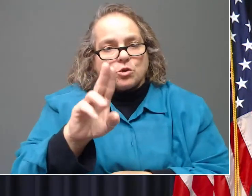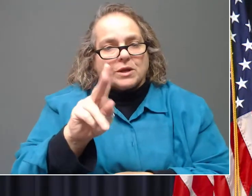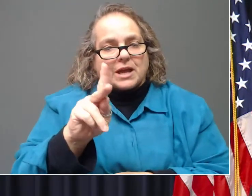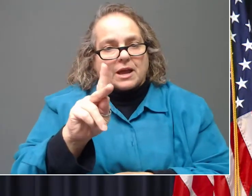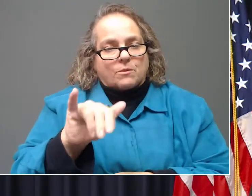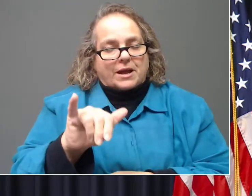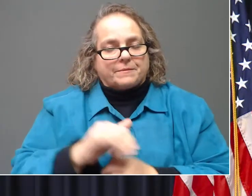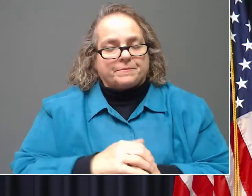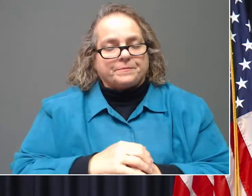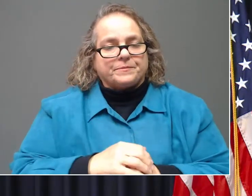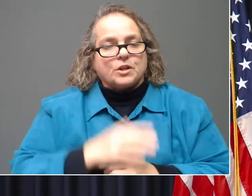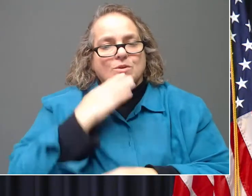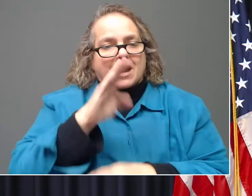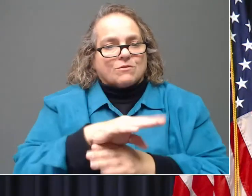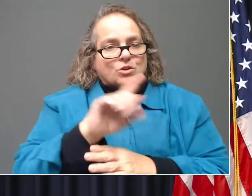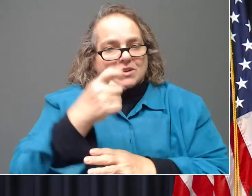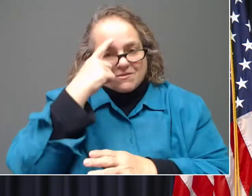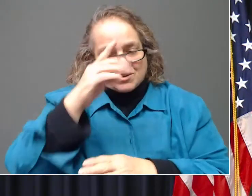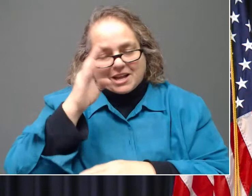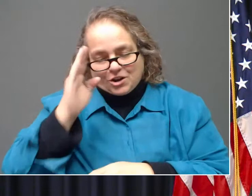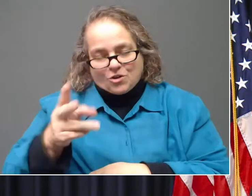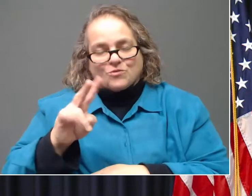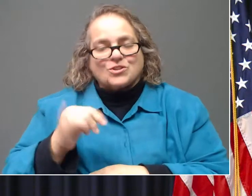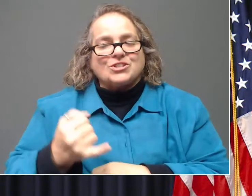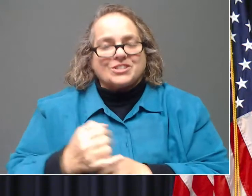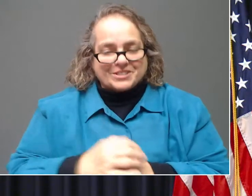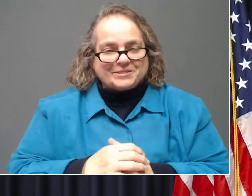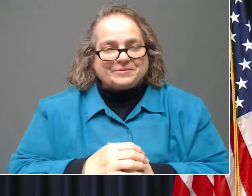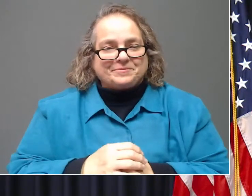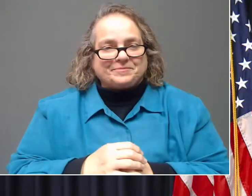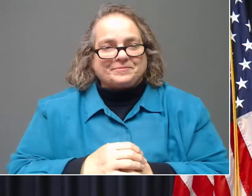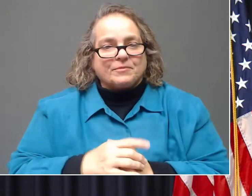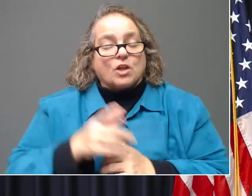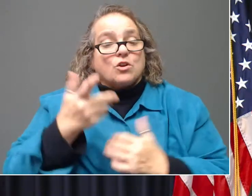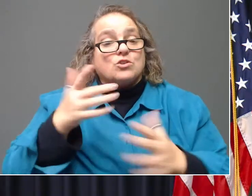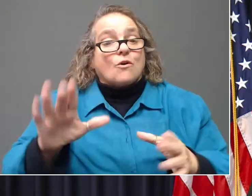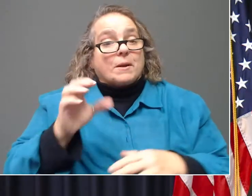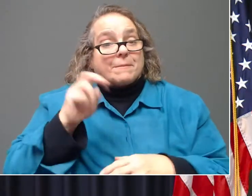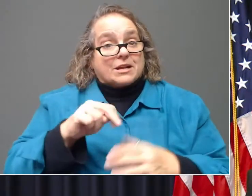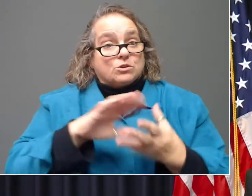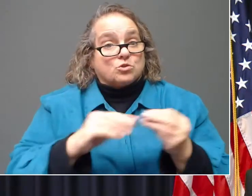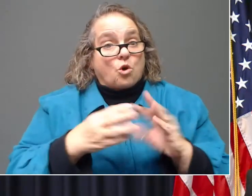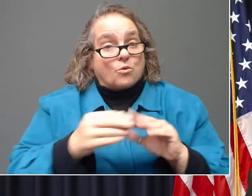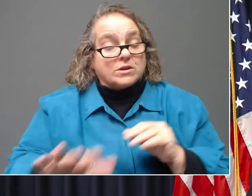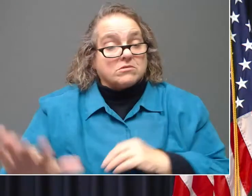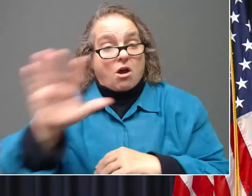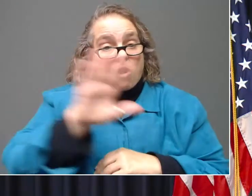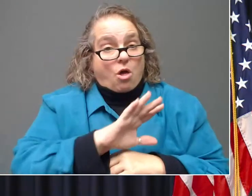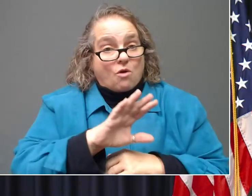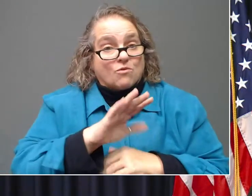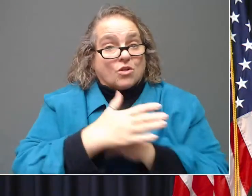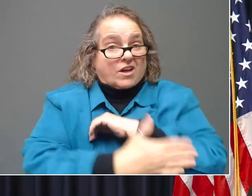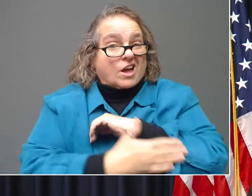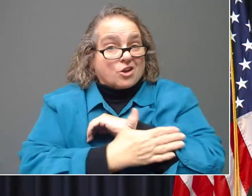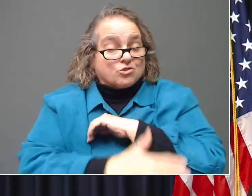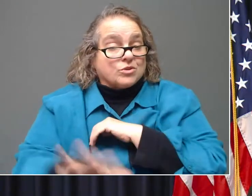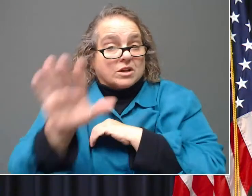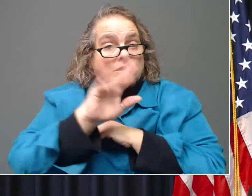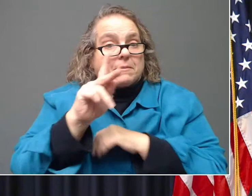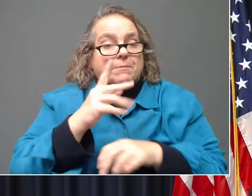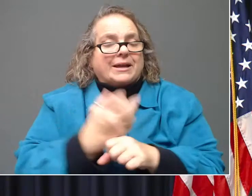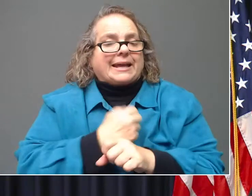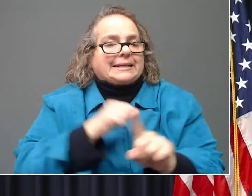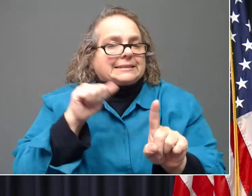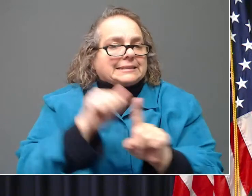Good afternoon, Governor. Hello, Virginia. There have already been stories popping up across the country of people getting scammed,